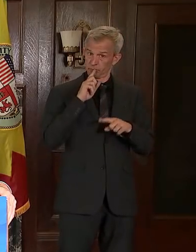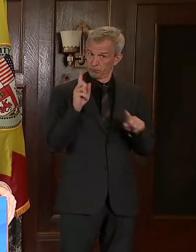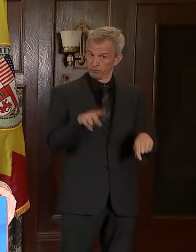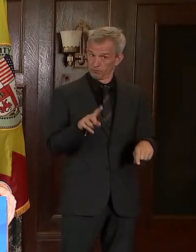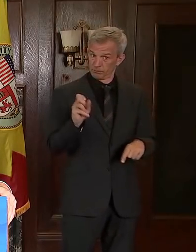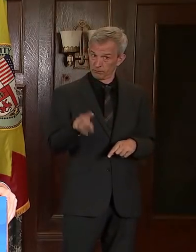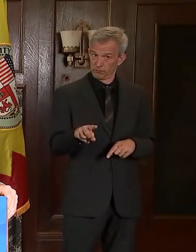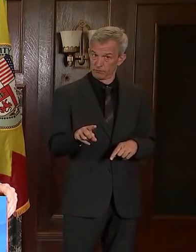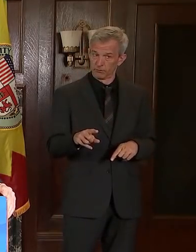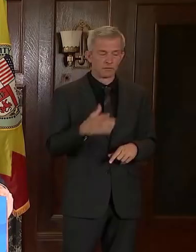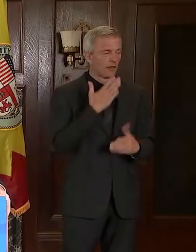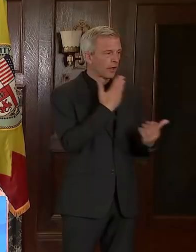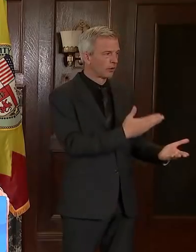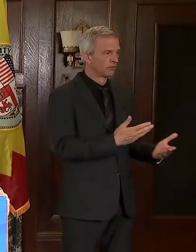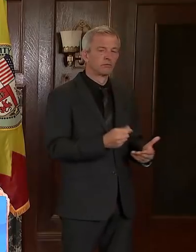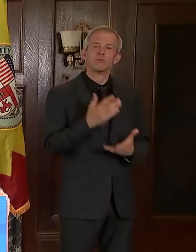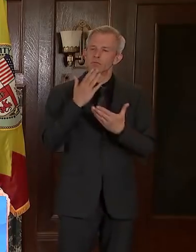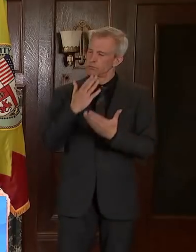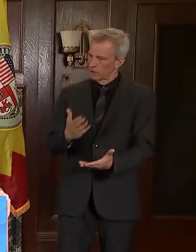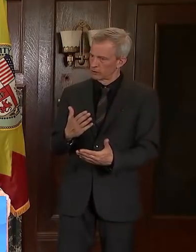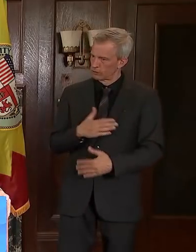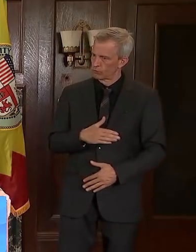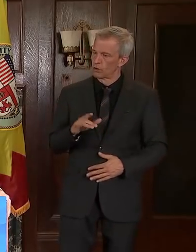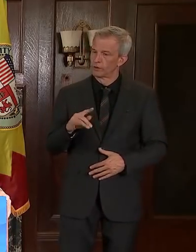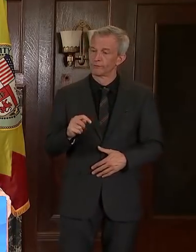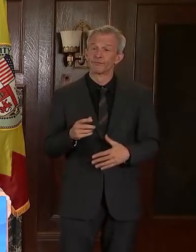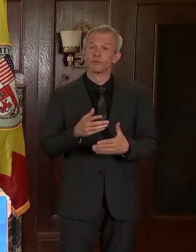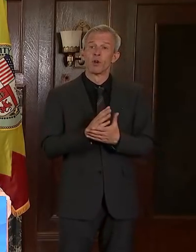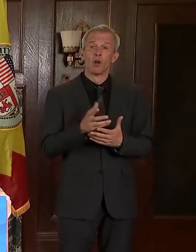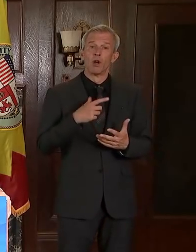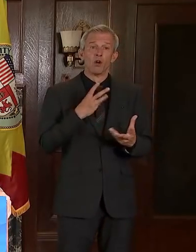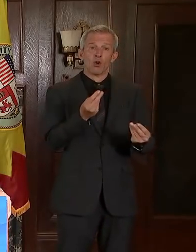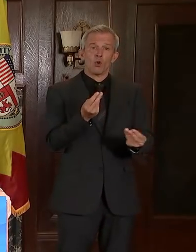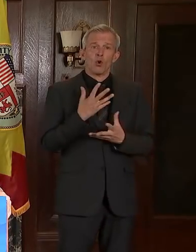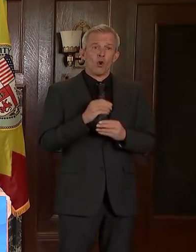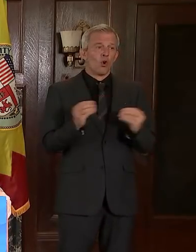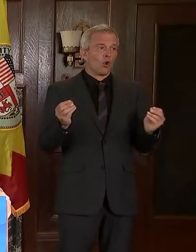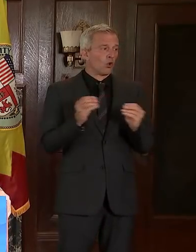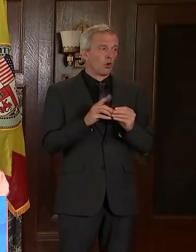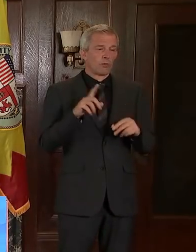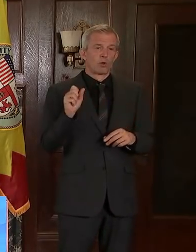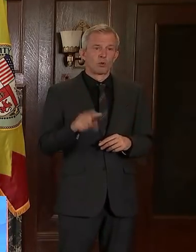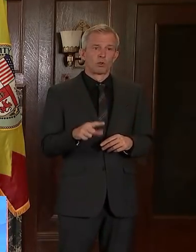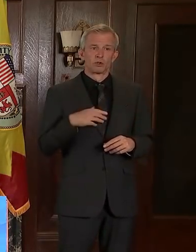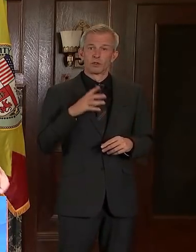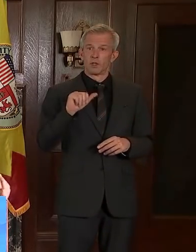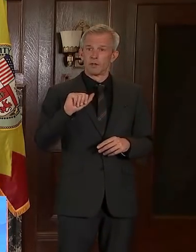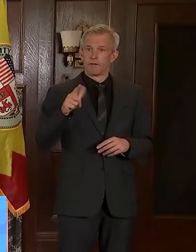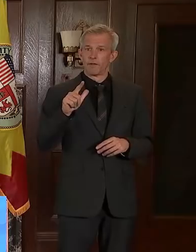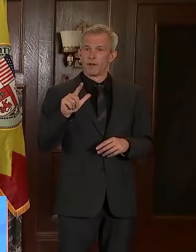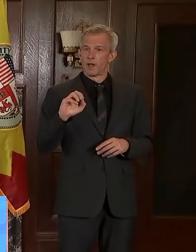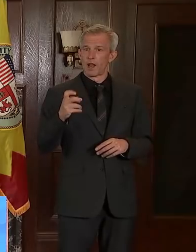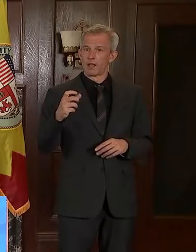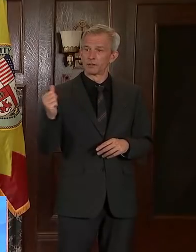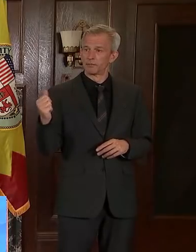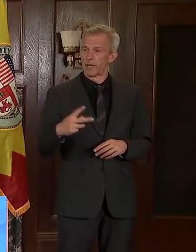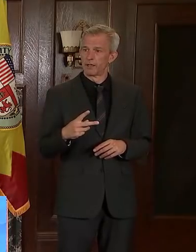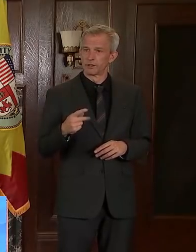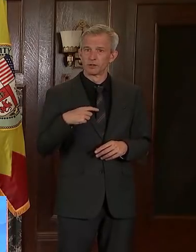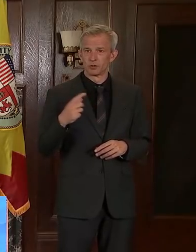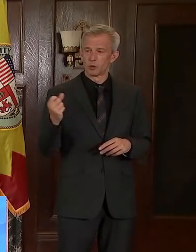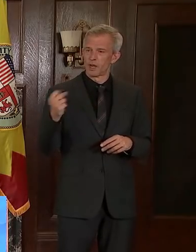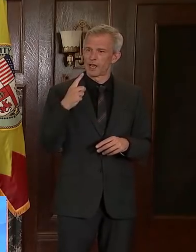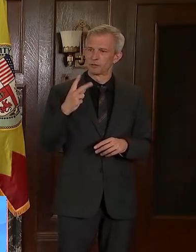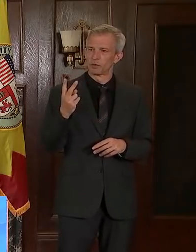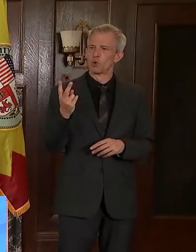Thank you. Okay, thank you. Appreciate it. All right, I'm told there are no more questions. I guess we didn't get Alex back. Alex, you can ask me 2 questions